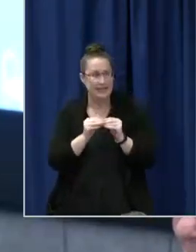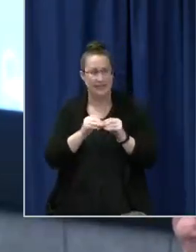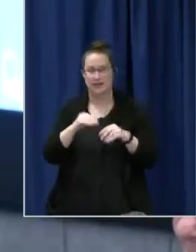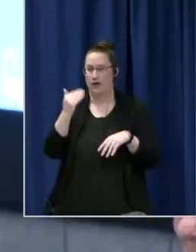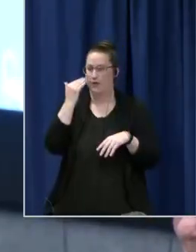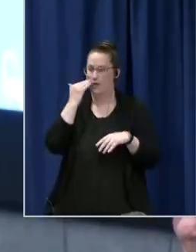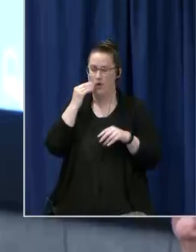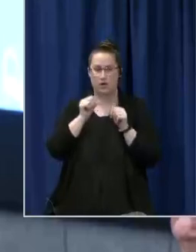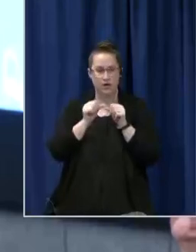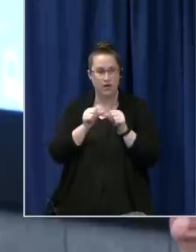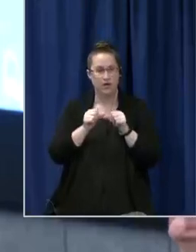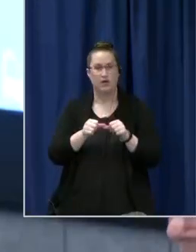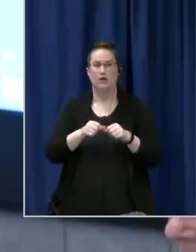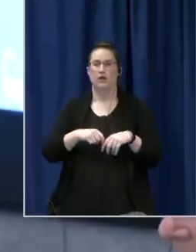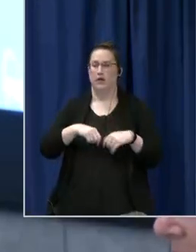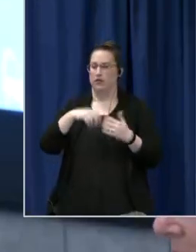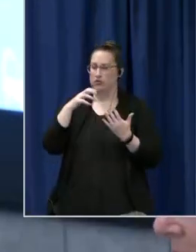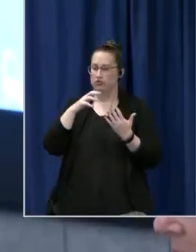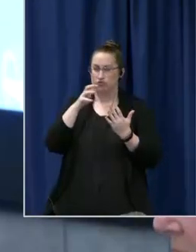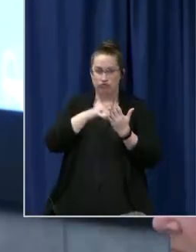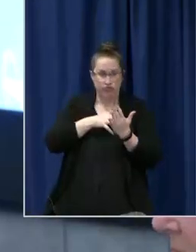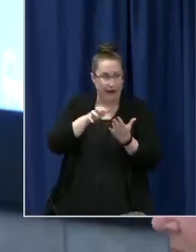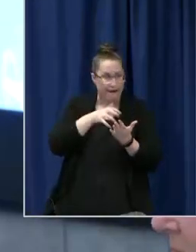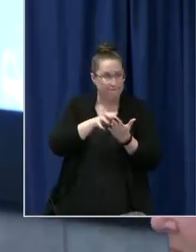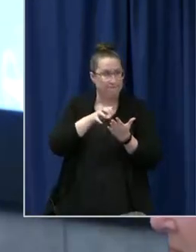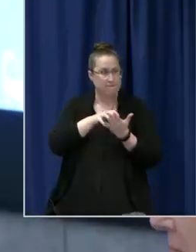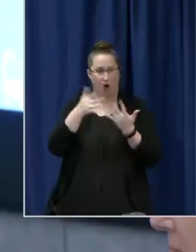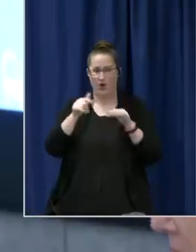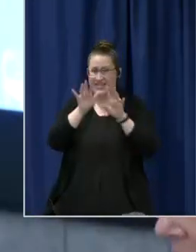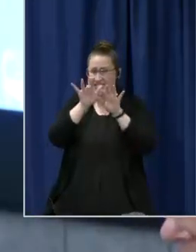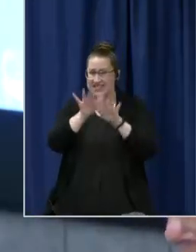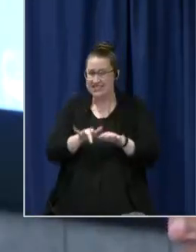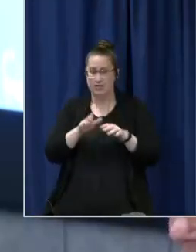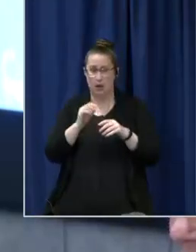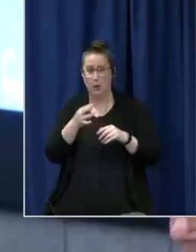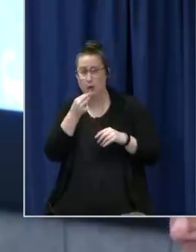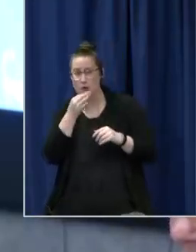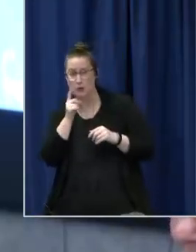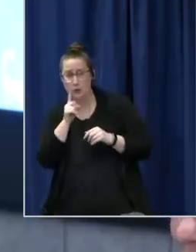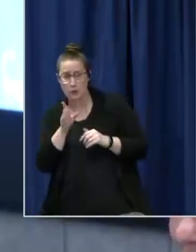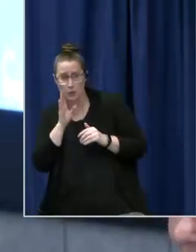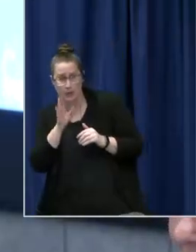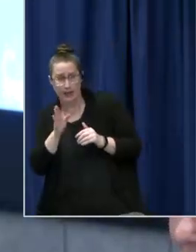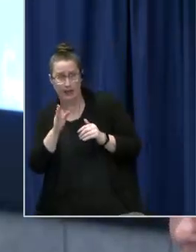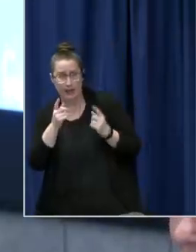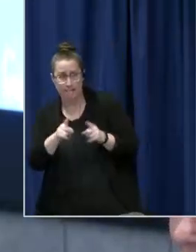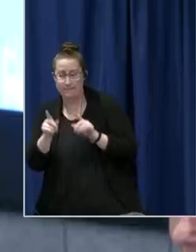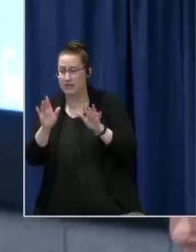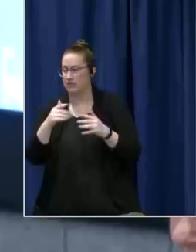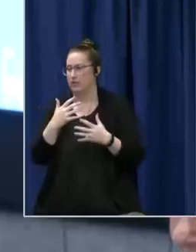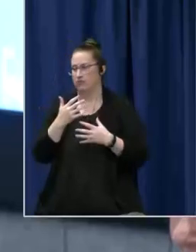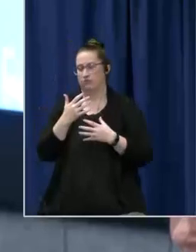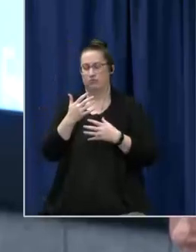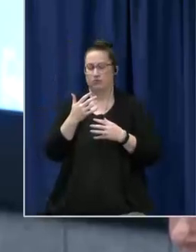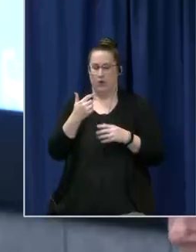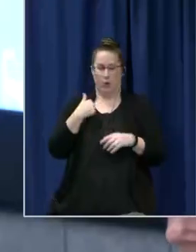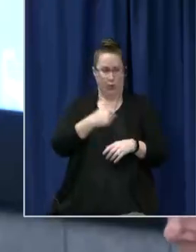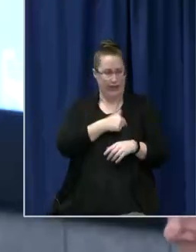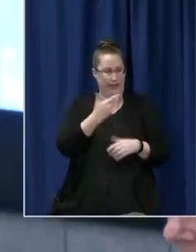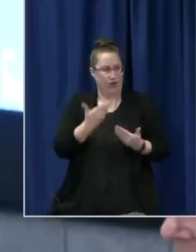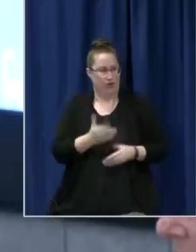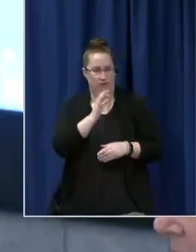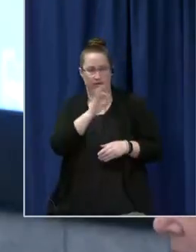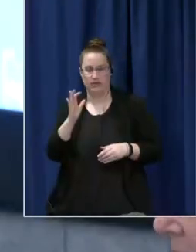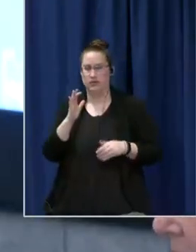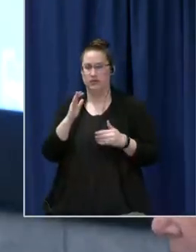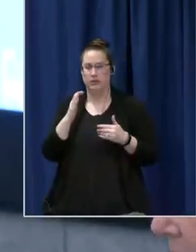had, the drafting that has either already happened or will happen. Trust me, all of us here at the FCC really